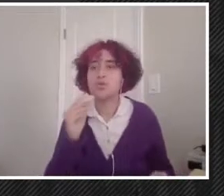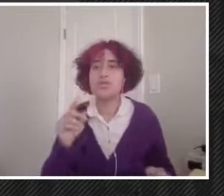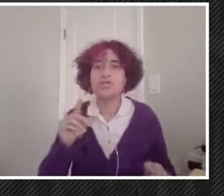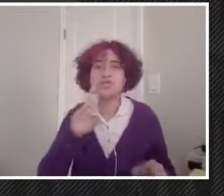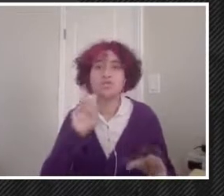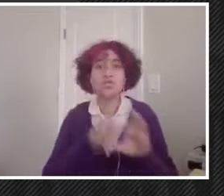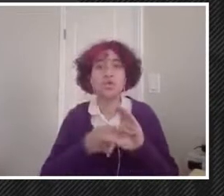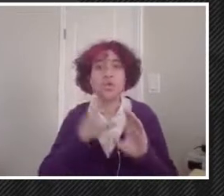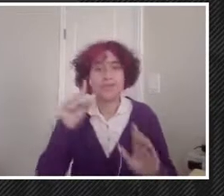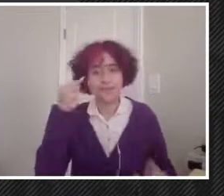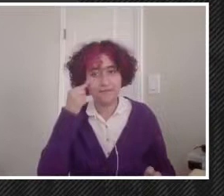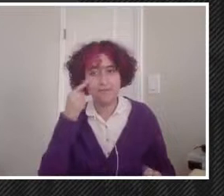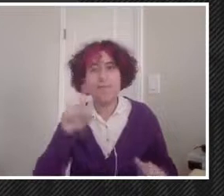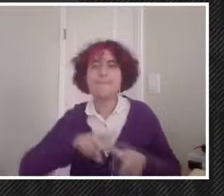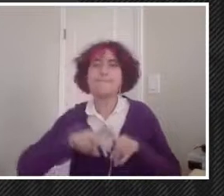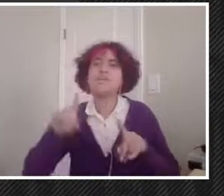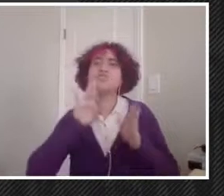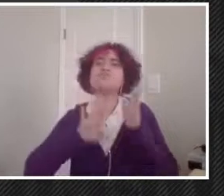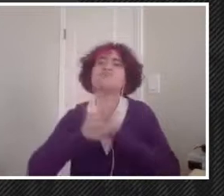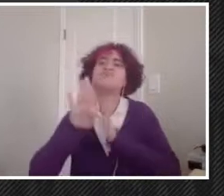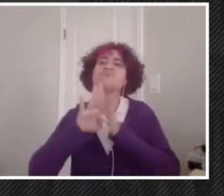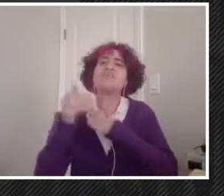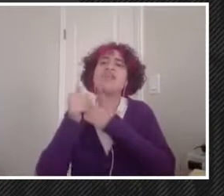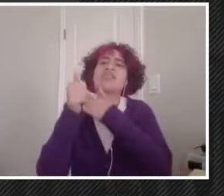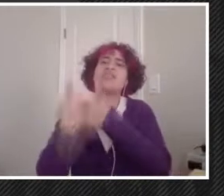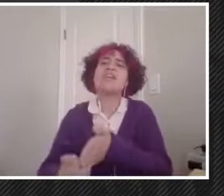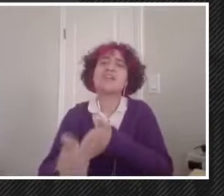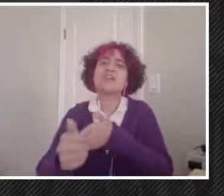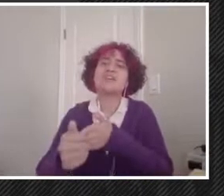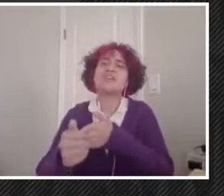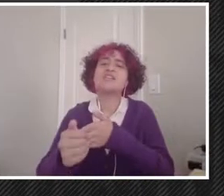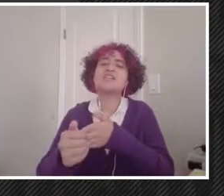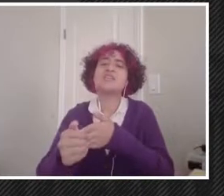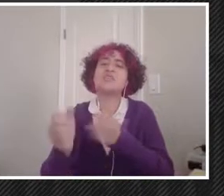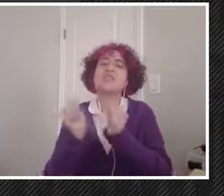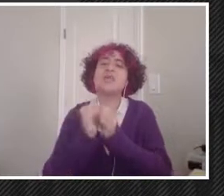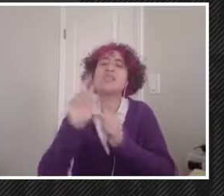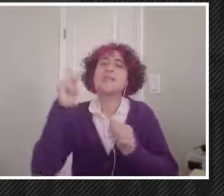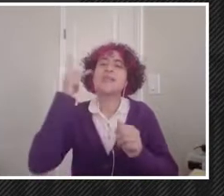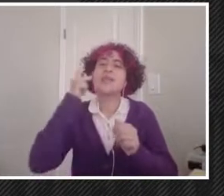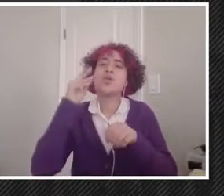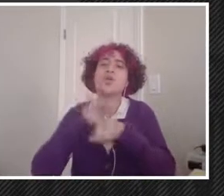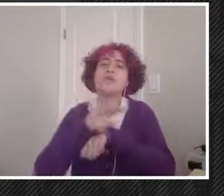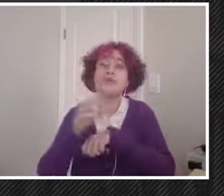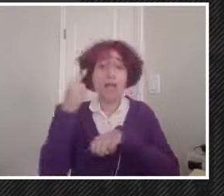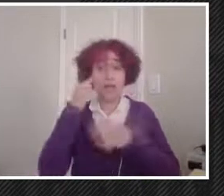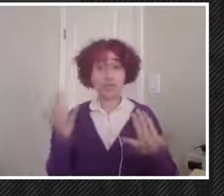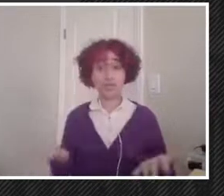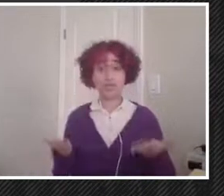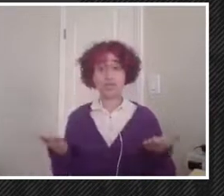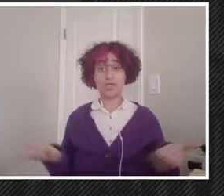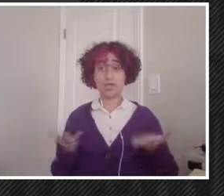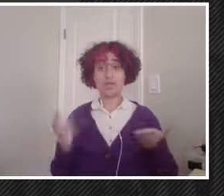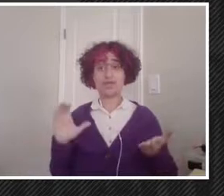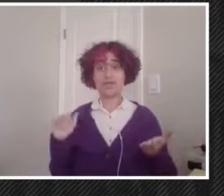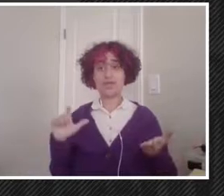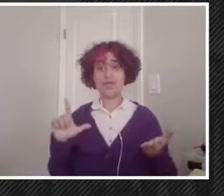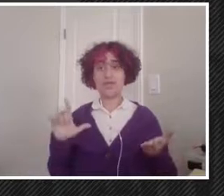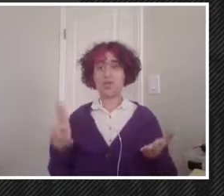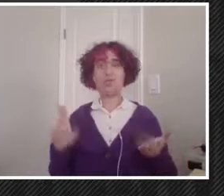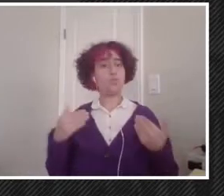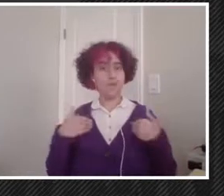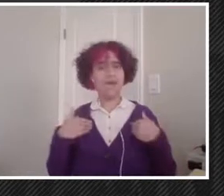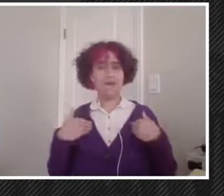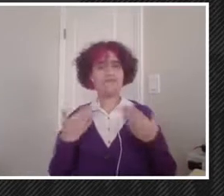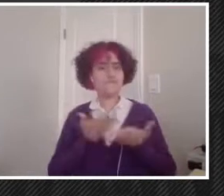to political influence? I know at the ACLU, we typically have the resources to do these type of things, the background to